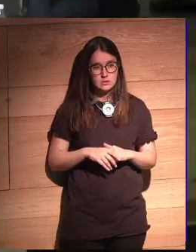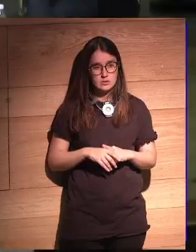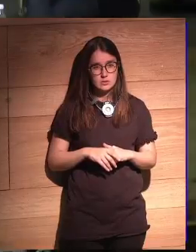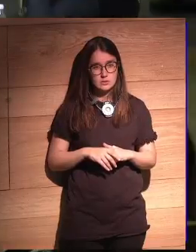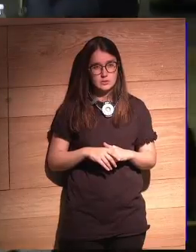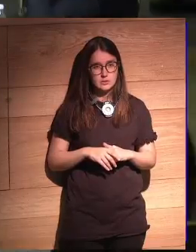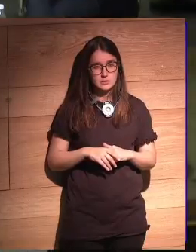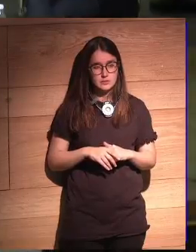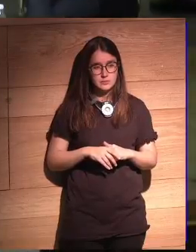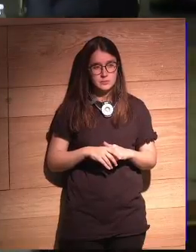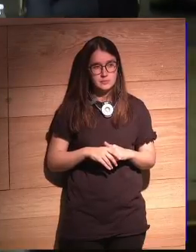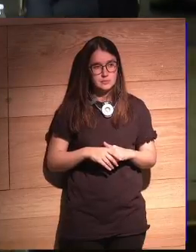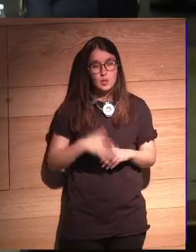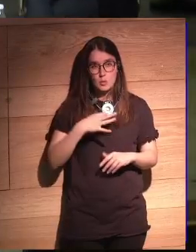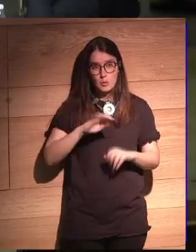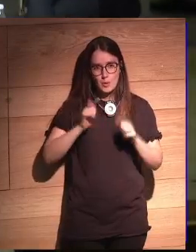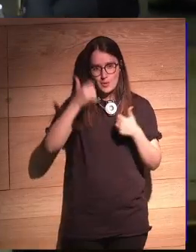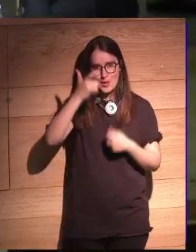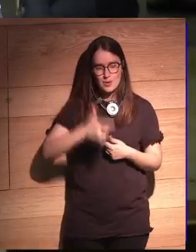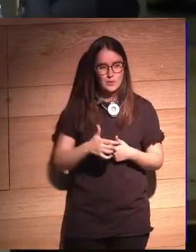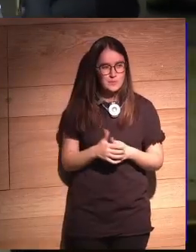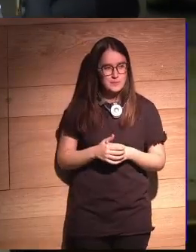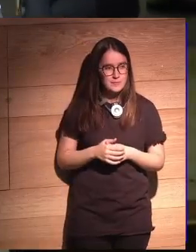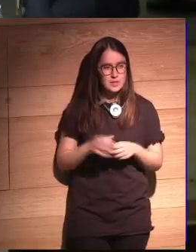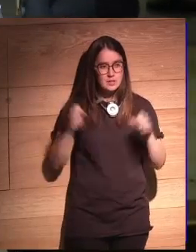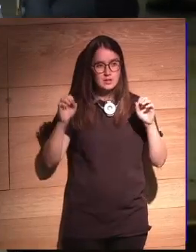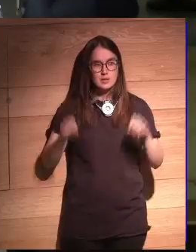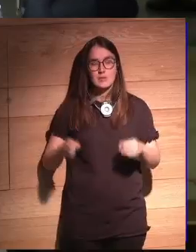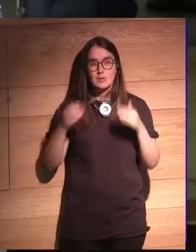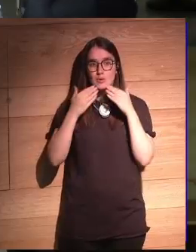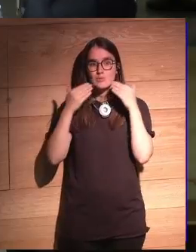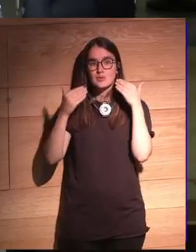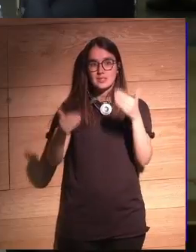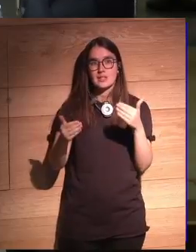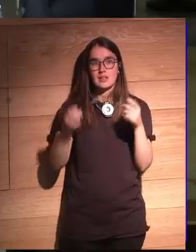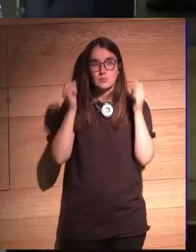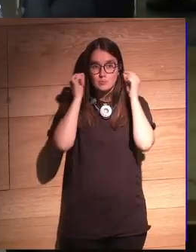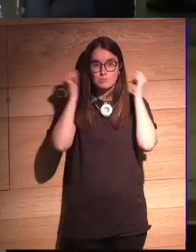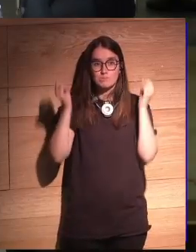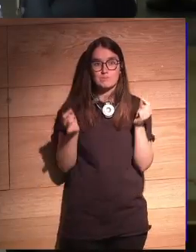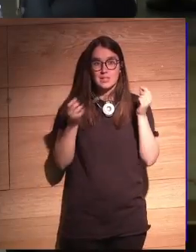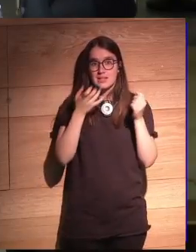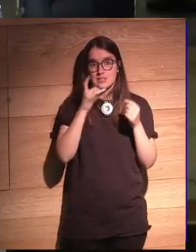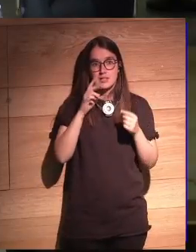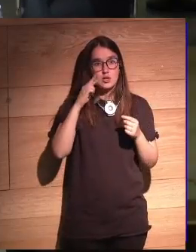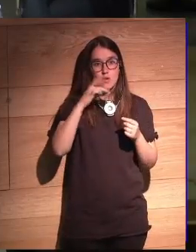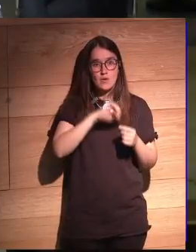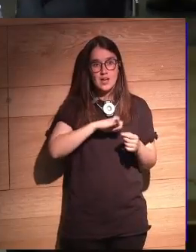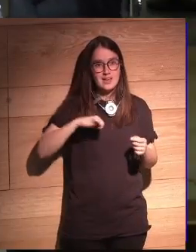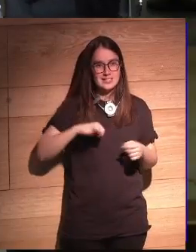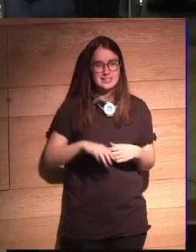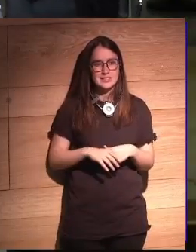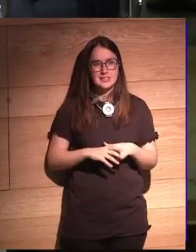Yeah, maybe I'll start. Thanks for that. So I'm just going to take this out so I don't hear myself speaking. Yeah, I think it's a